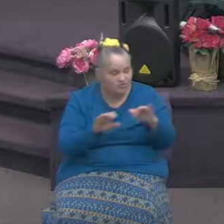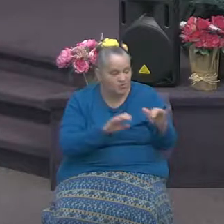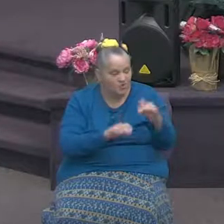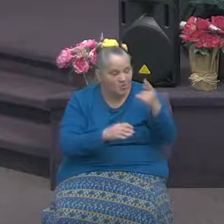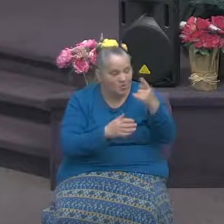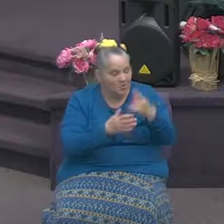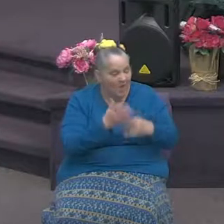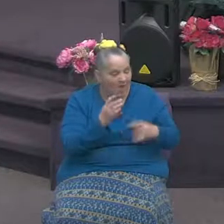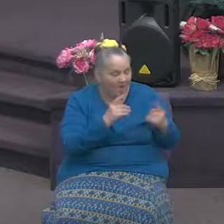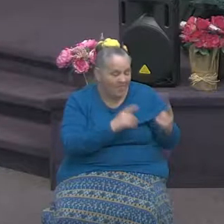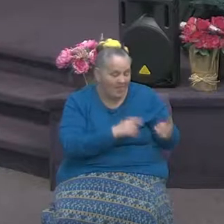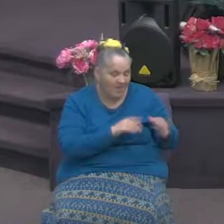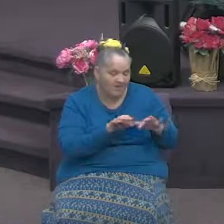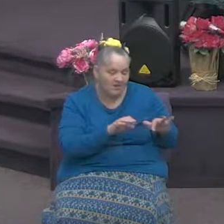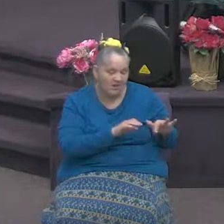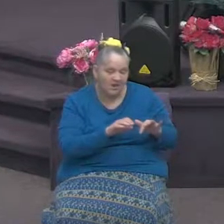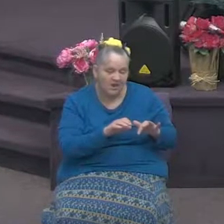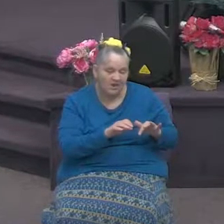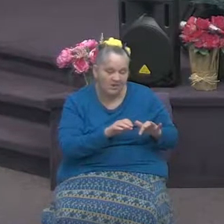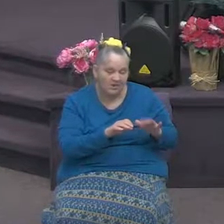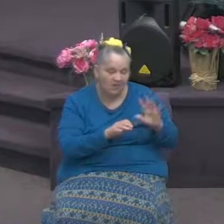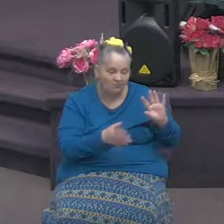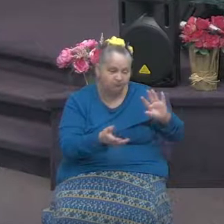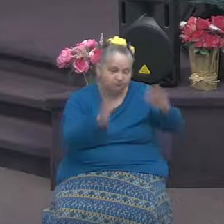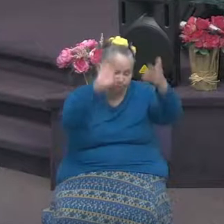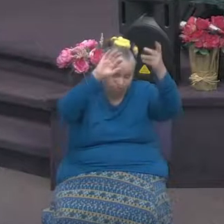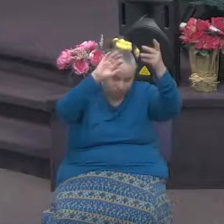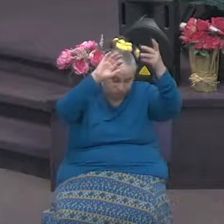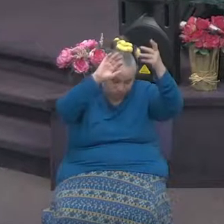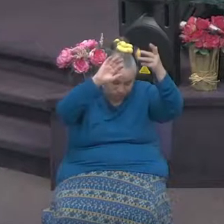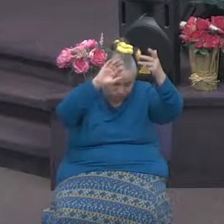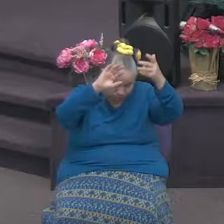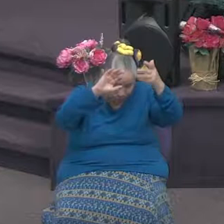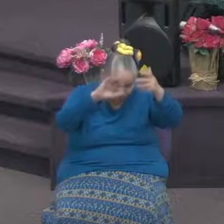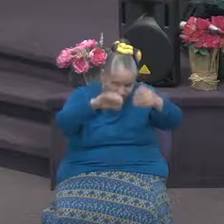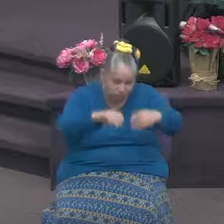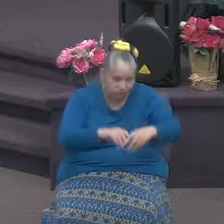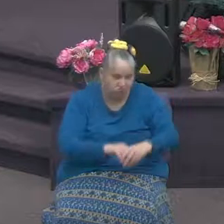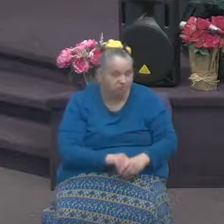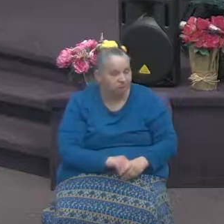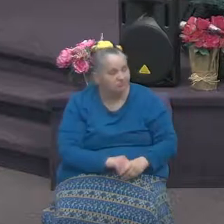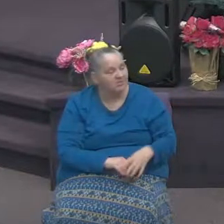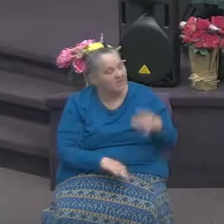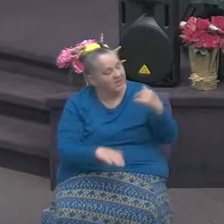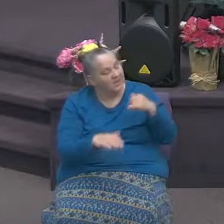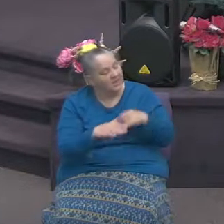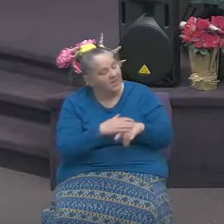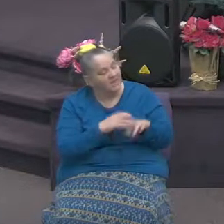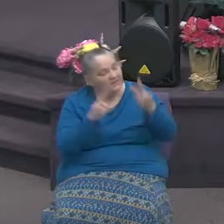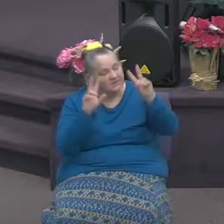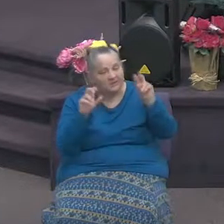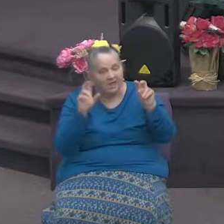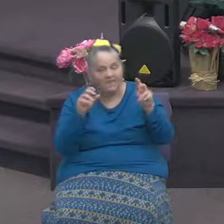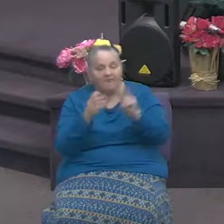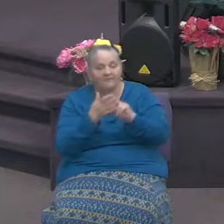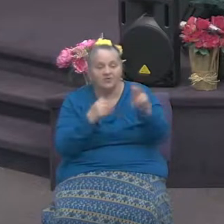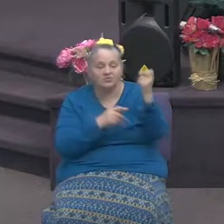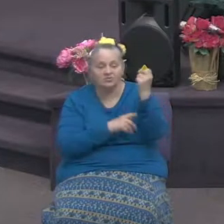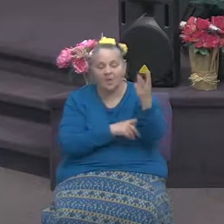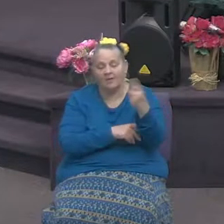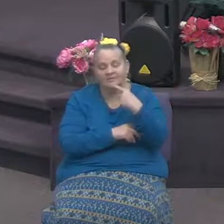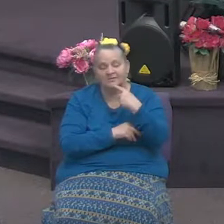exactly what they did, it will mess you up. You see, in their statement, they said this in verse